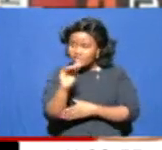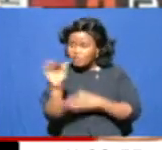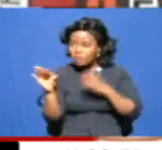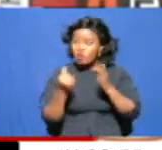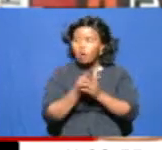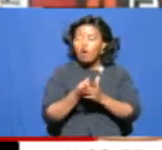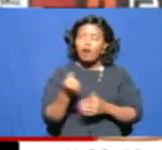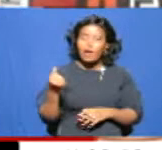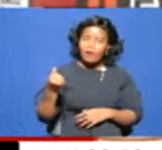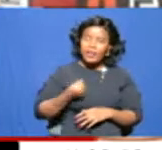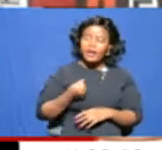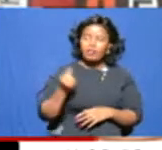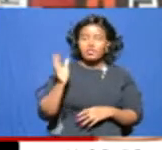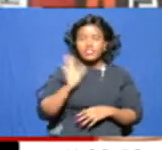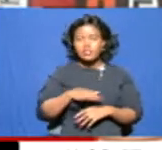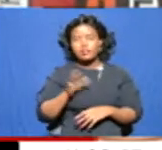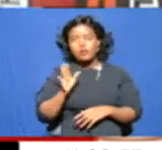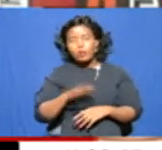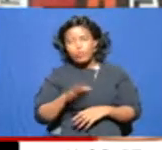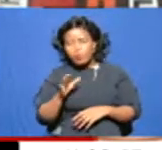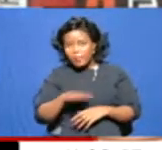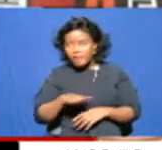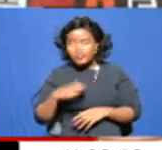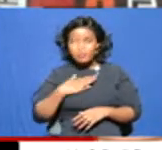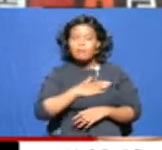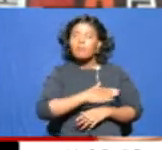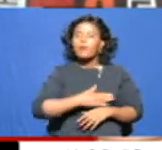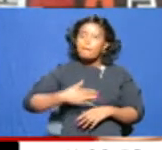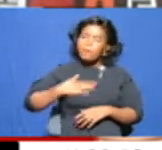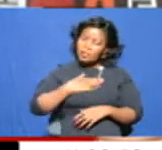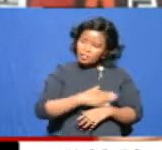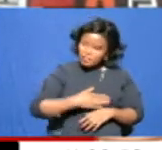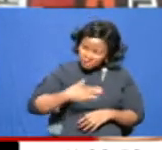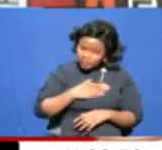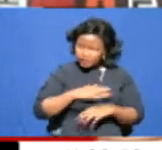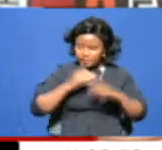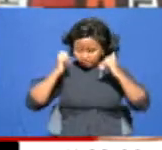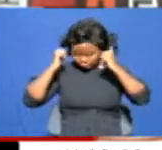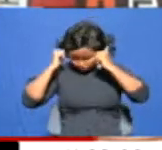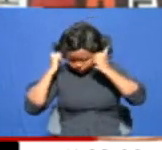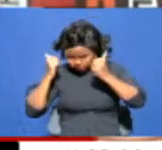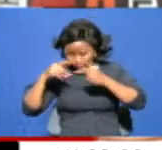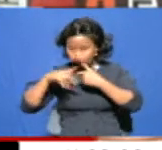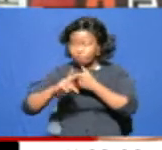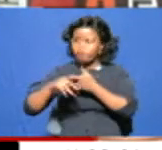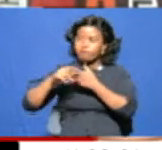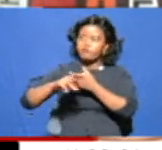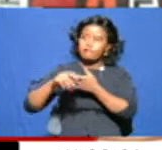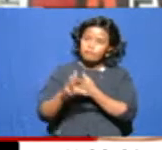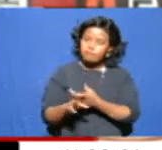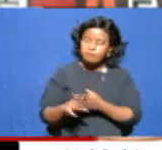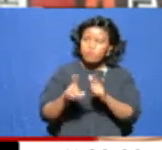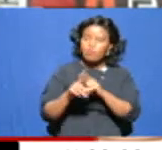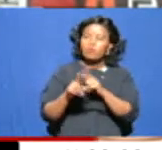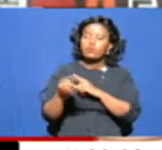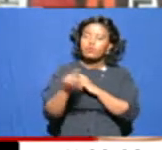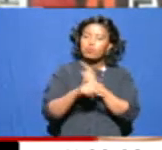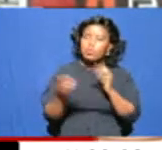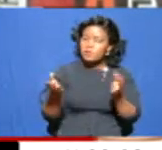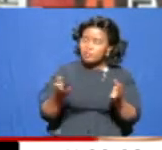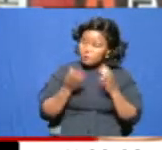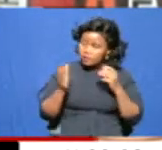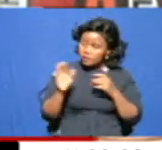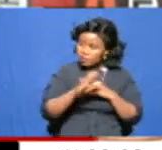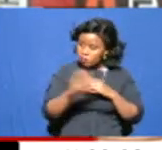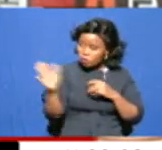ladies and our women, please take up this. And we also need you in this area. Because we